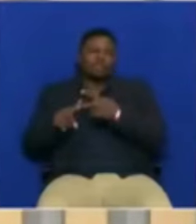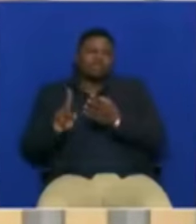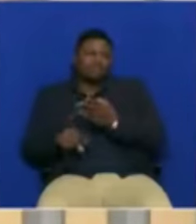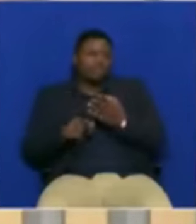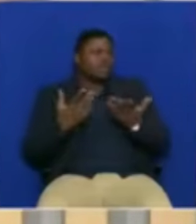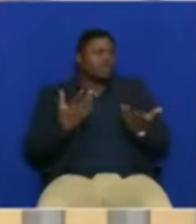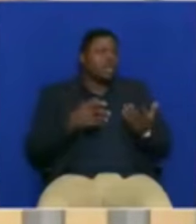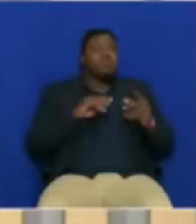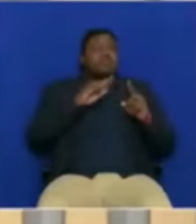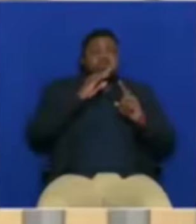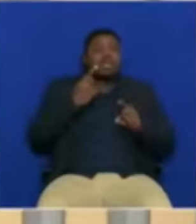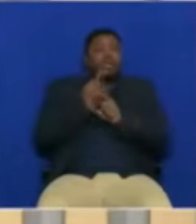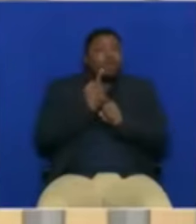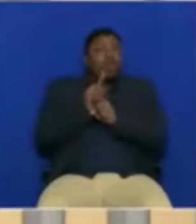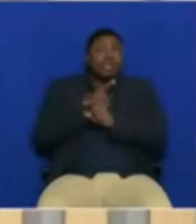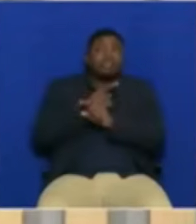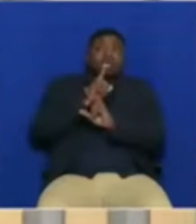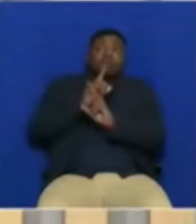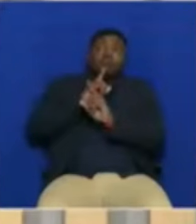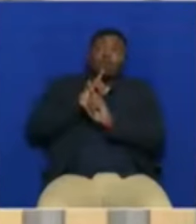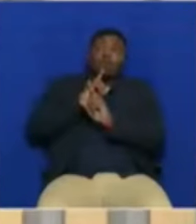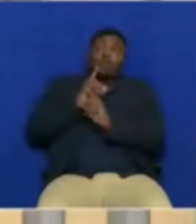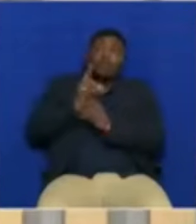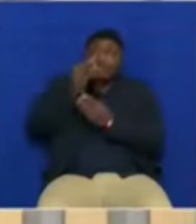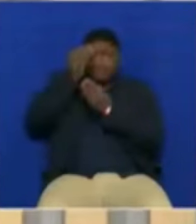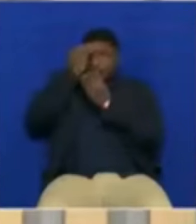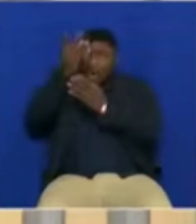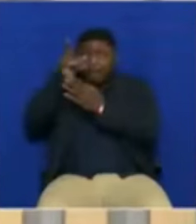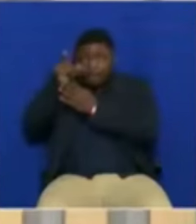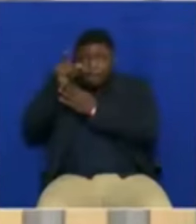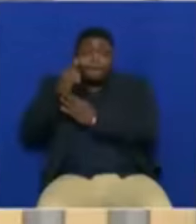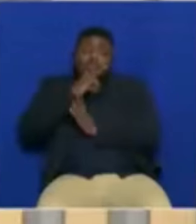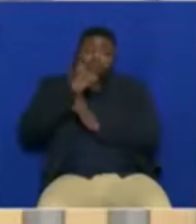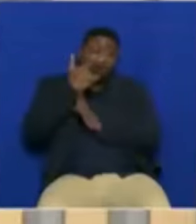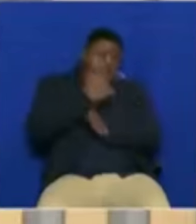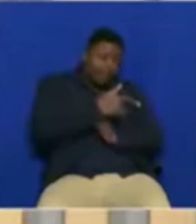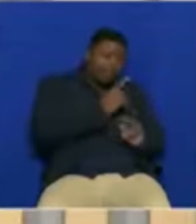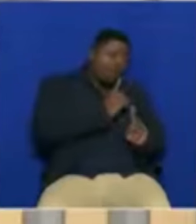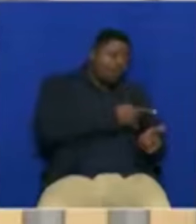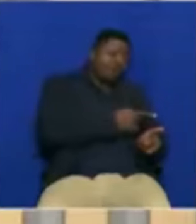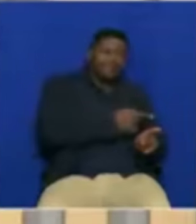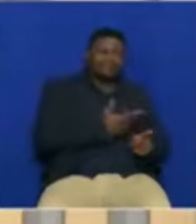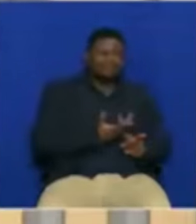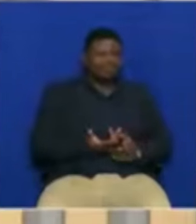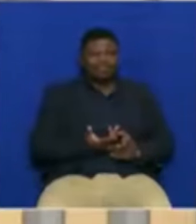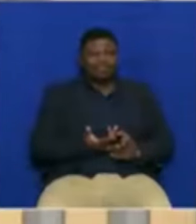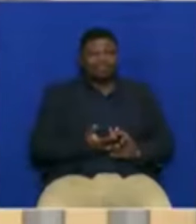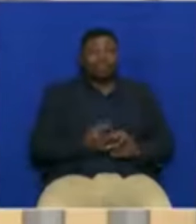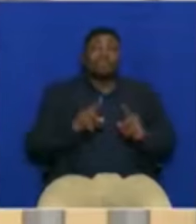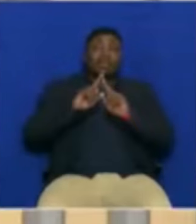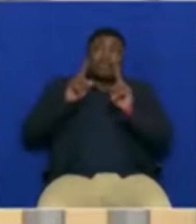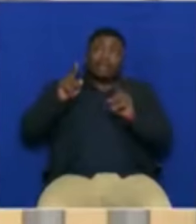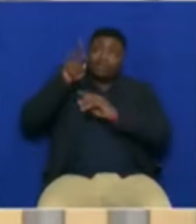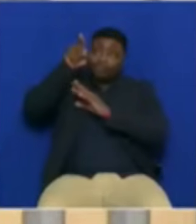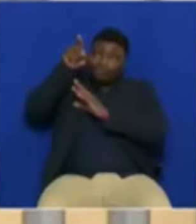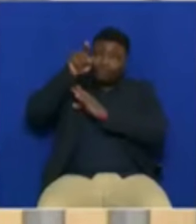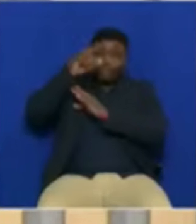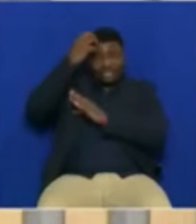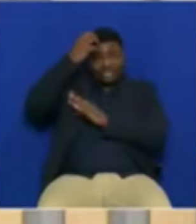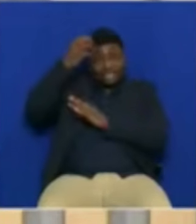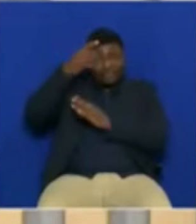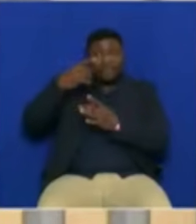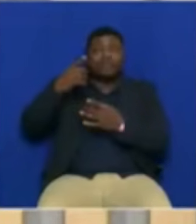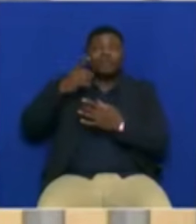brief on the different investigations. This is yours, you handle this, and it goes forward from